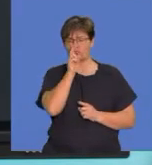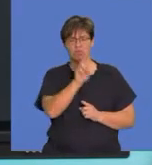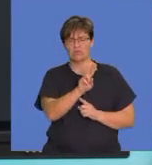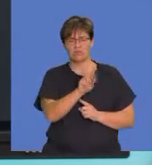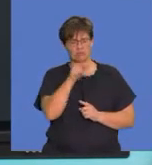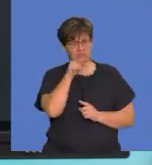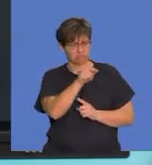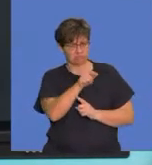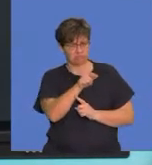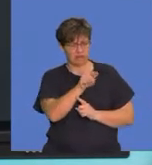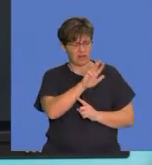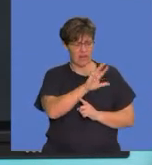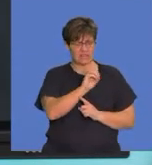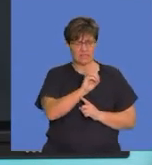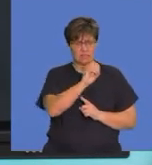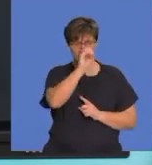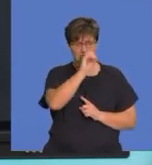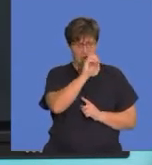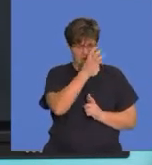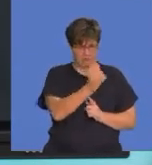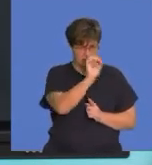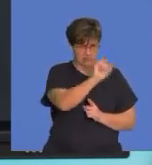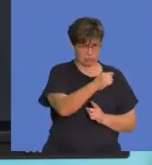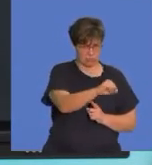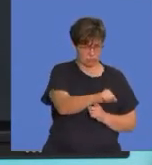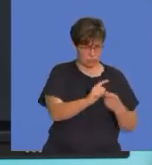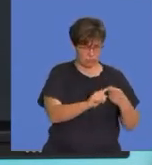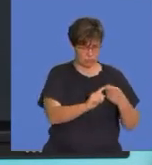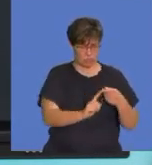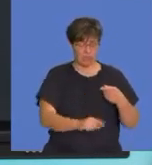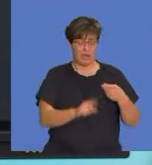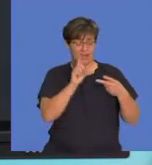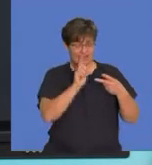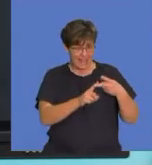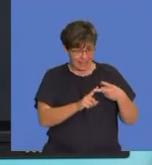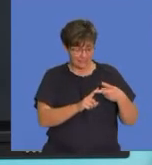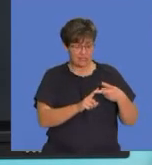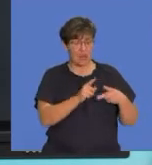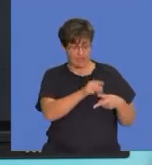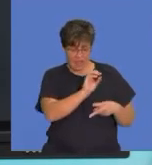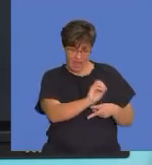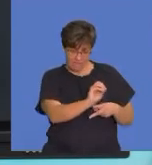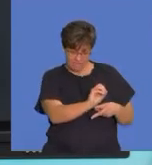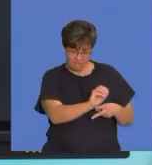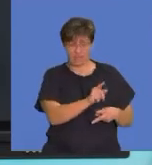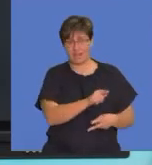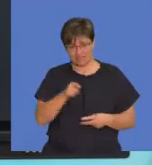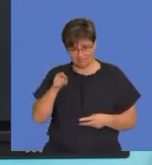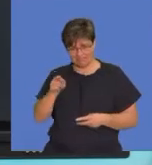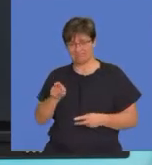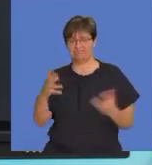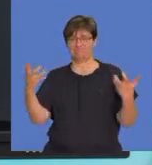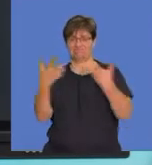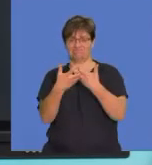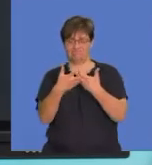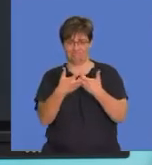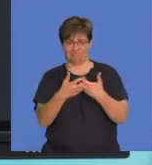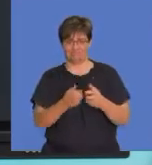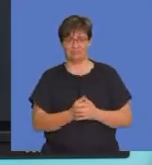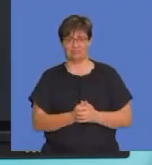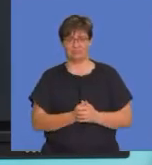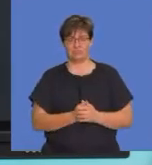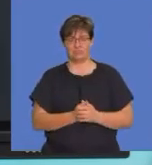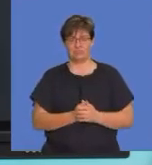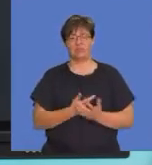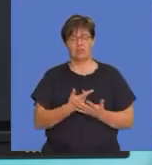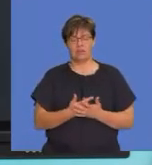the triangle is right-angled or not. And then only then can we talk about the theorem of Pythagoras. We looked at